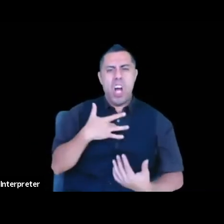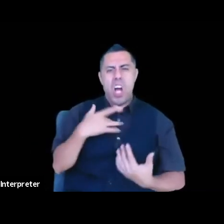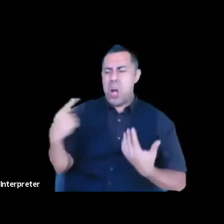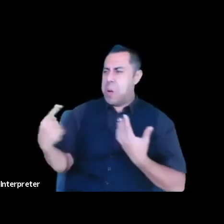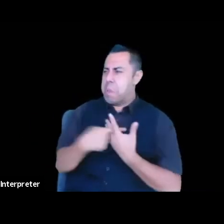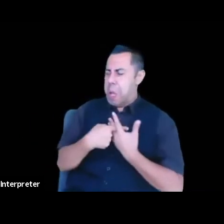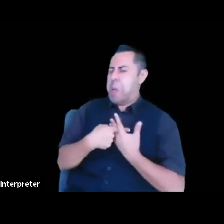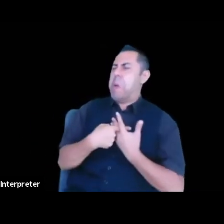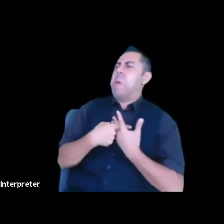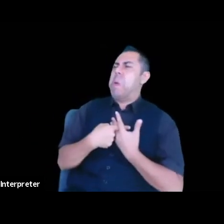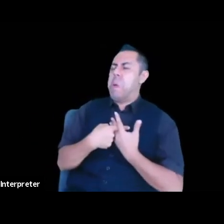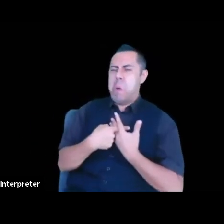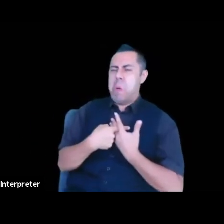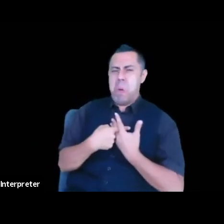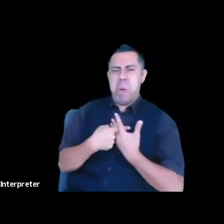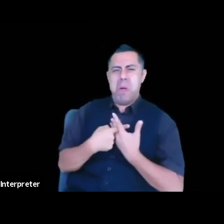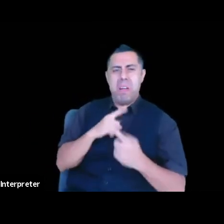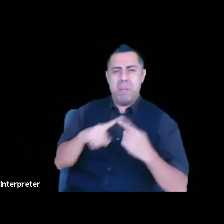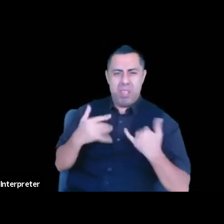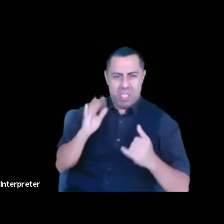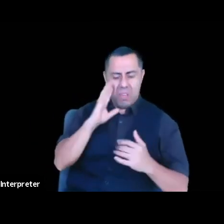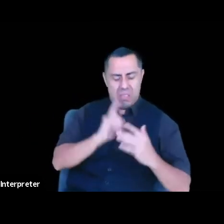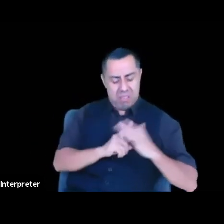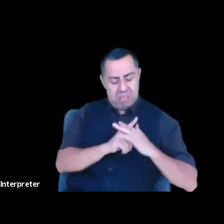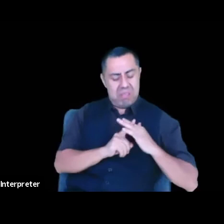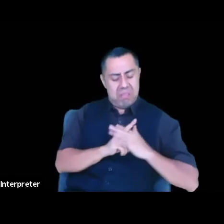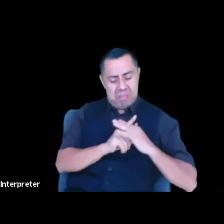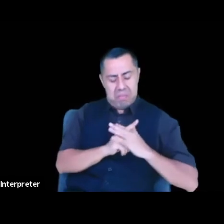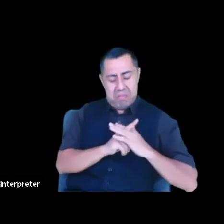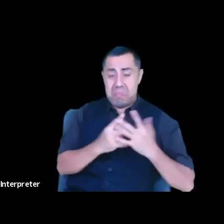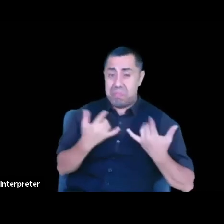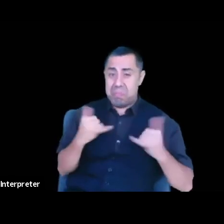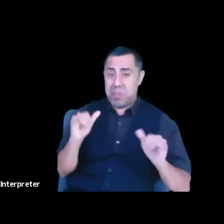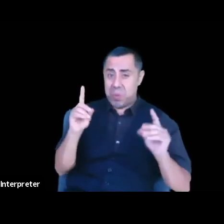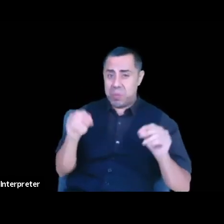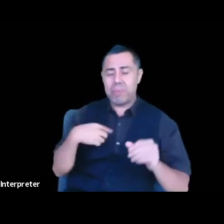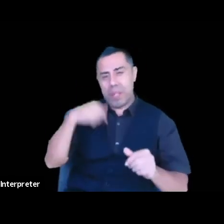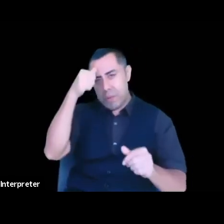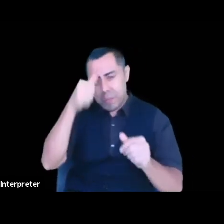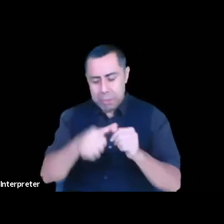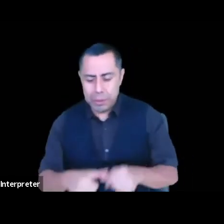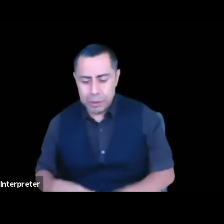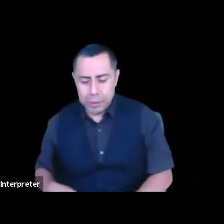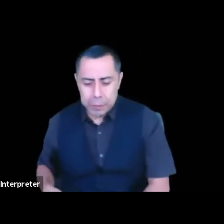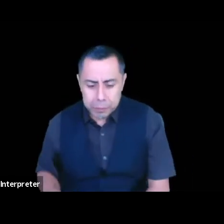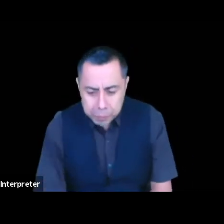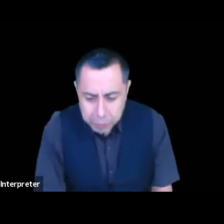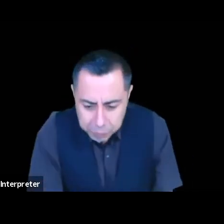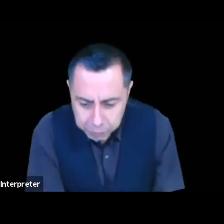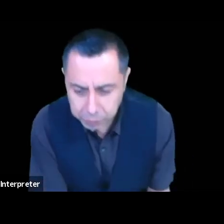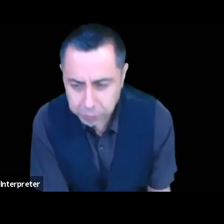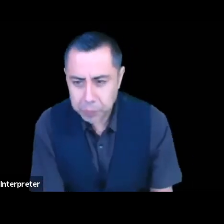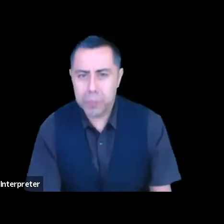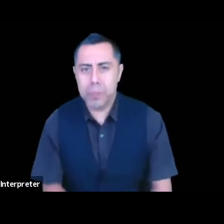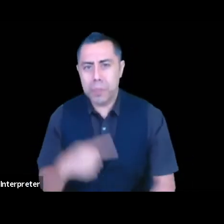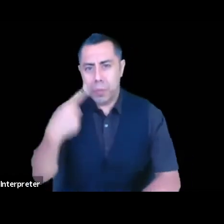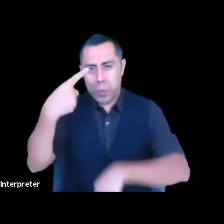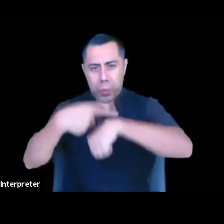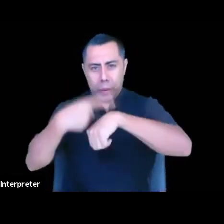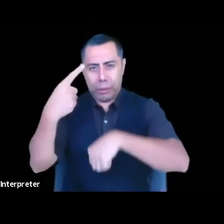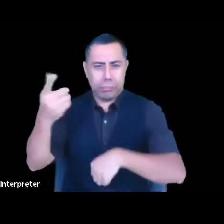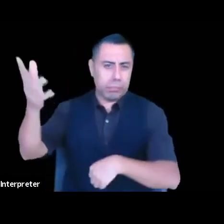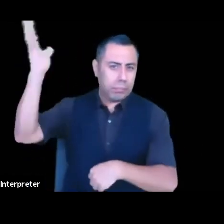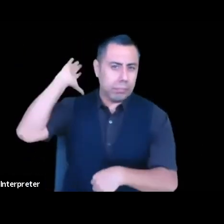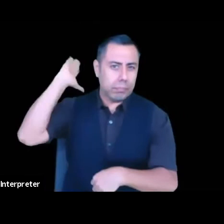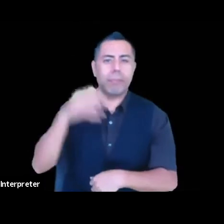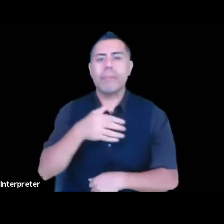times. I remember this one day I was sitting on the side of the